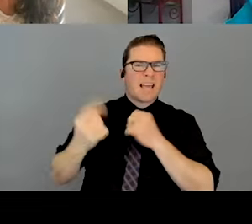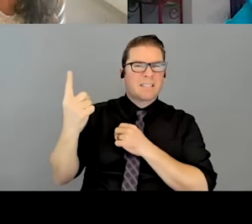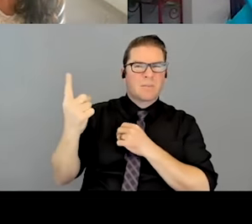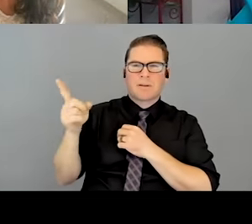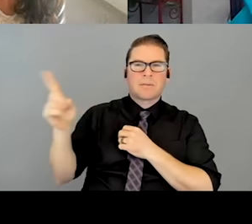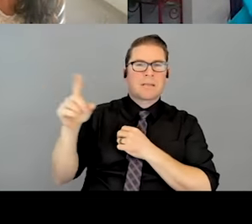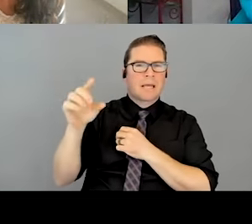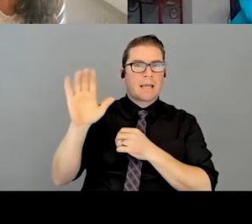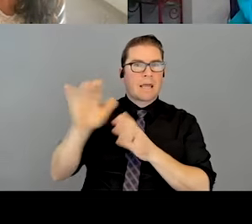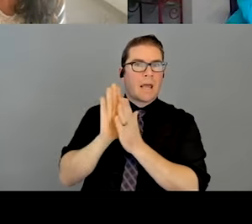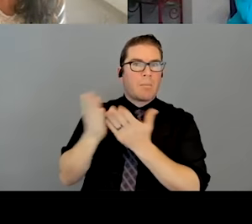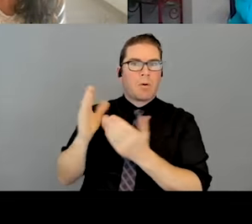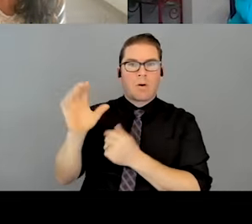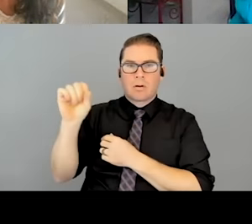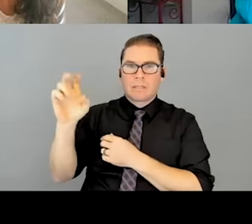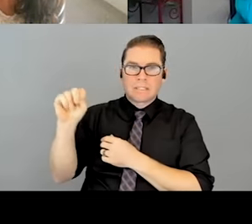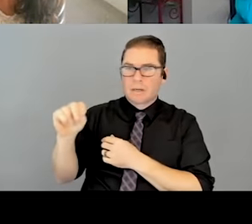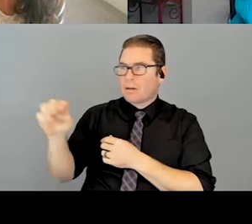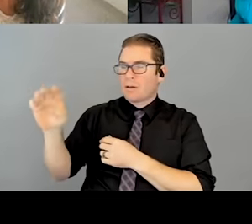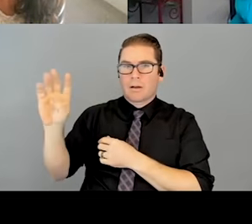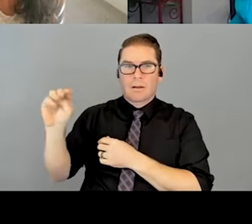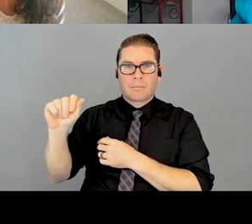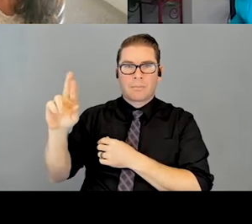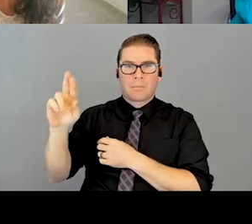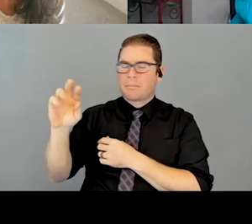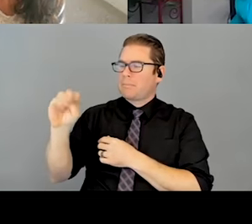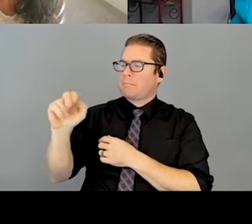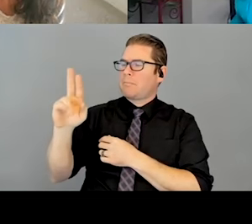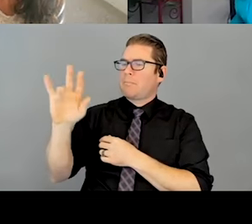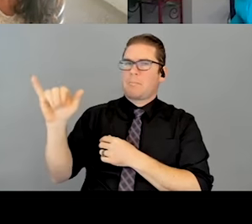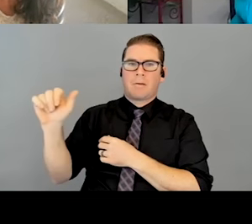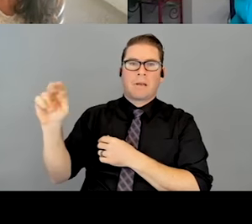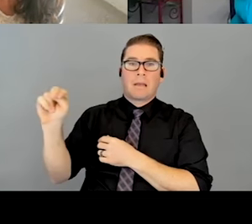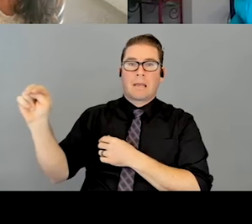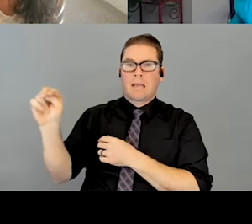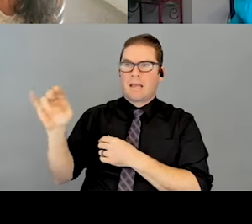Amazon. But one of you guys, tell people about this book. It's a great book.